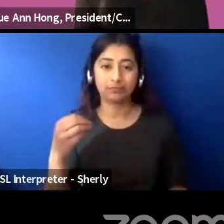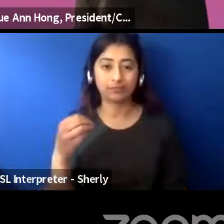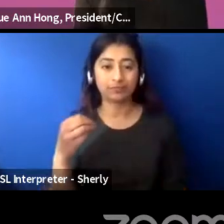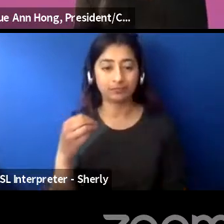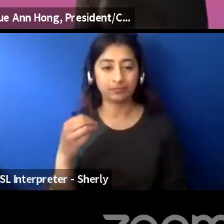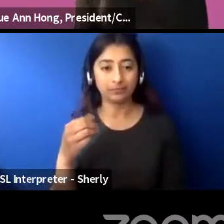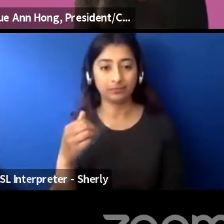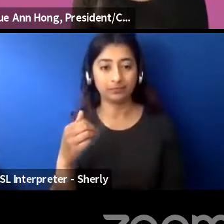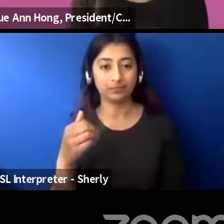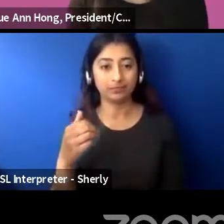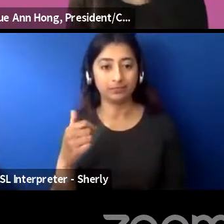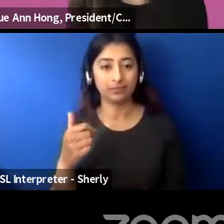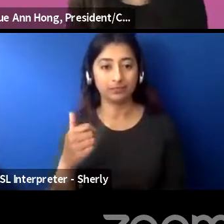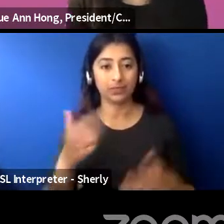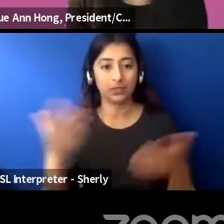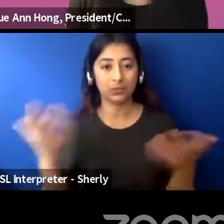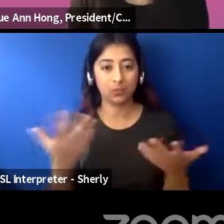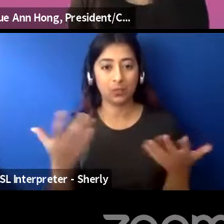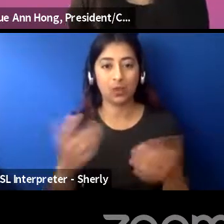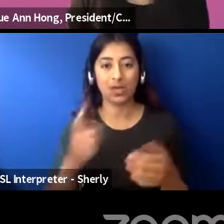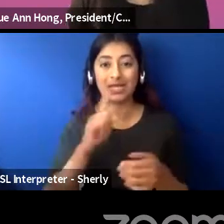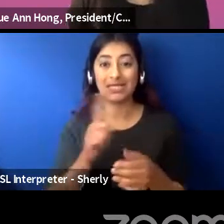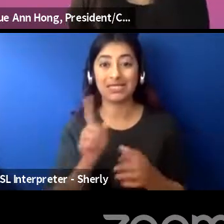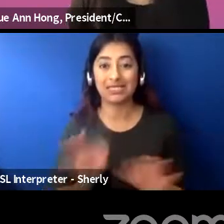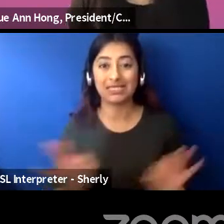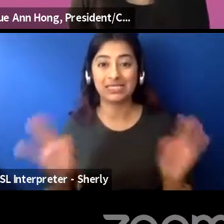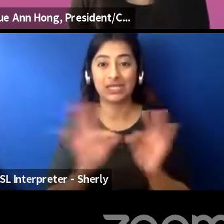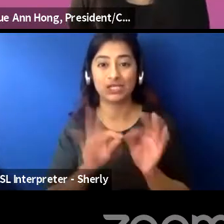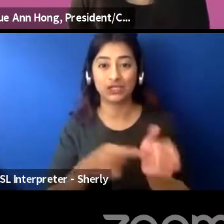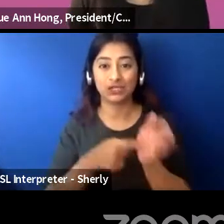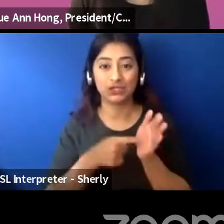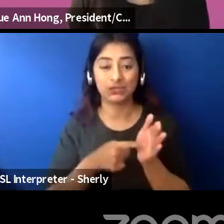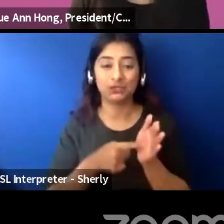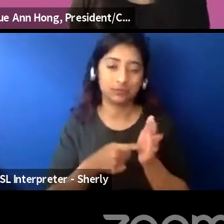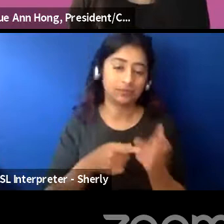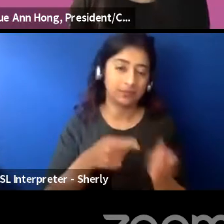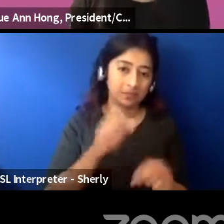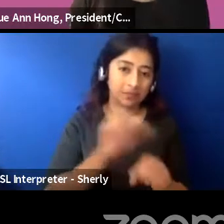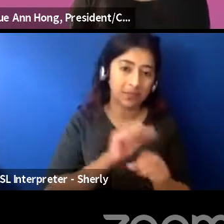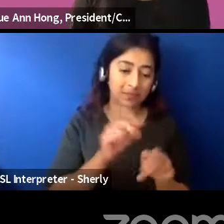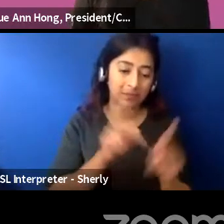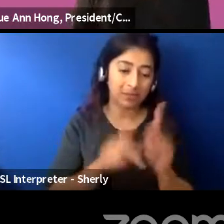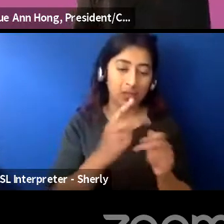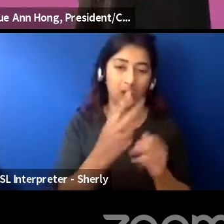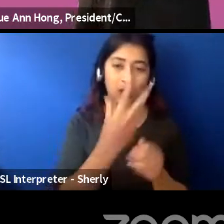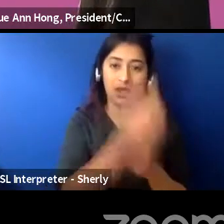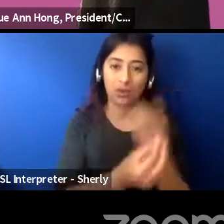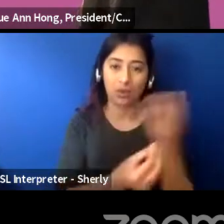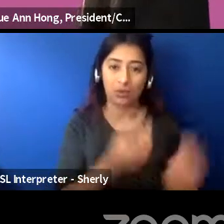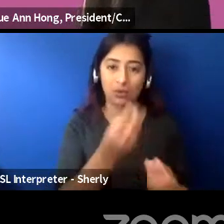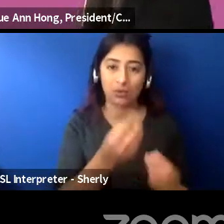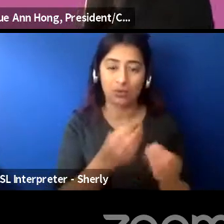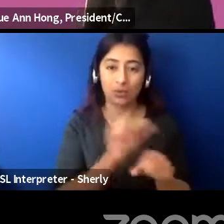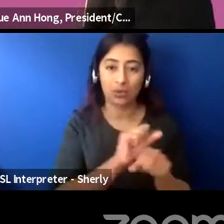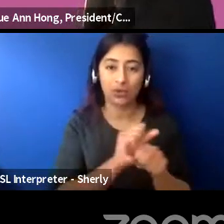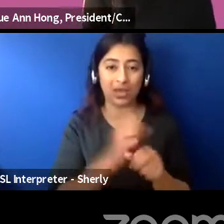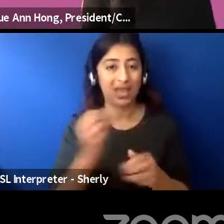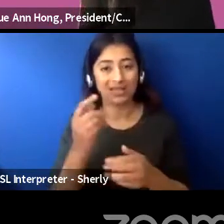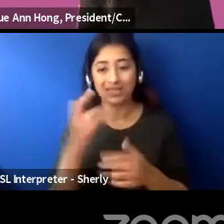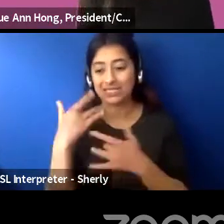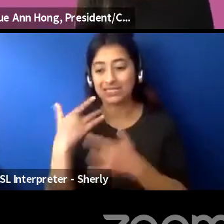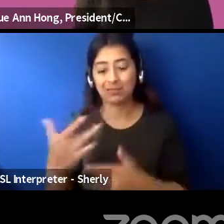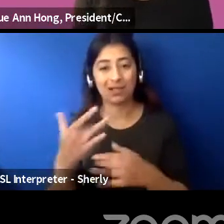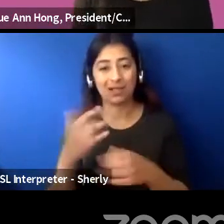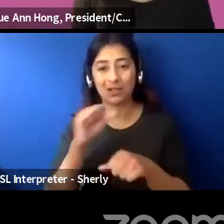redefinition of what is essential. Essential is the frontline worker. And the average of frontline workers do not have